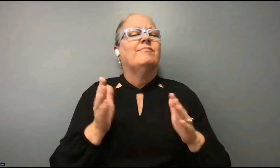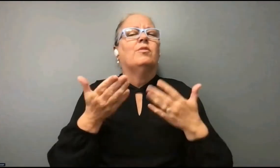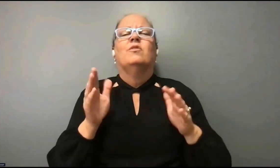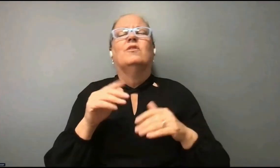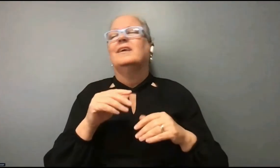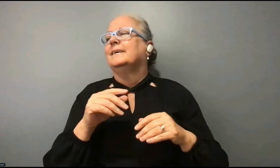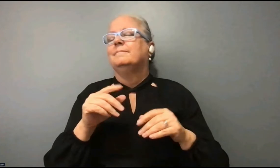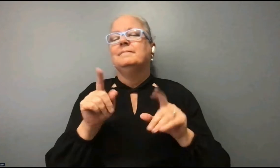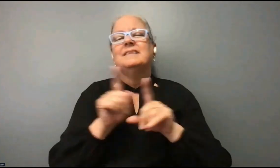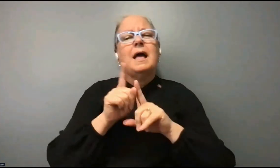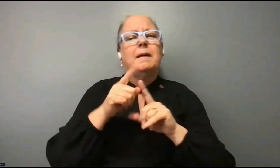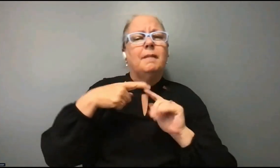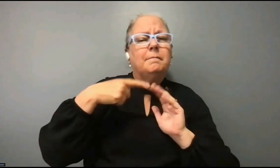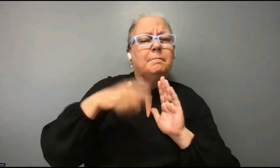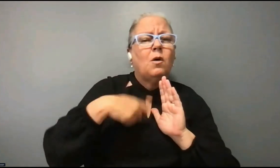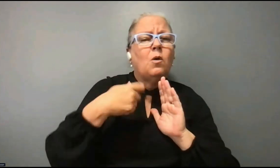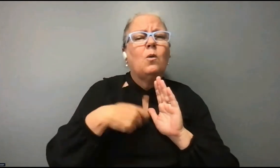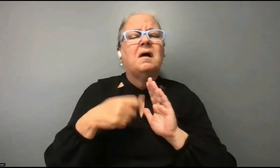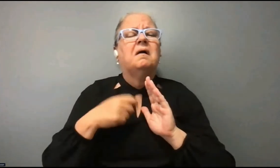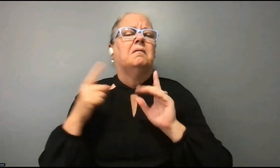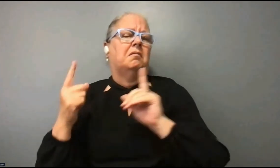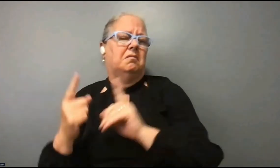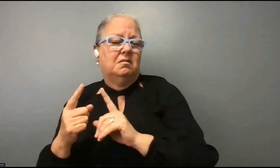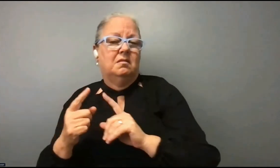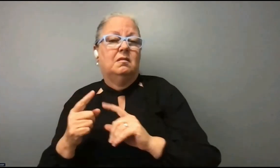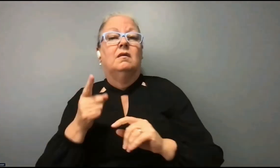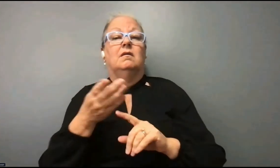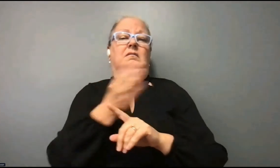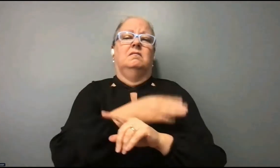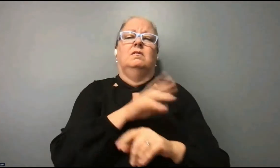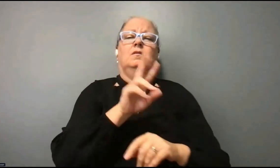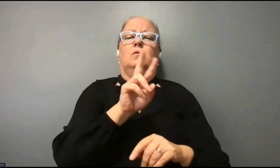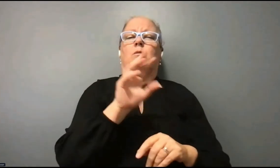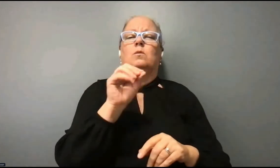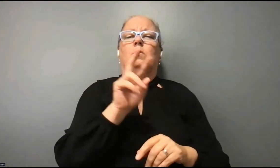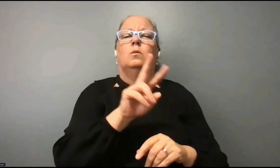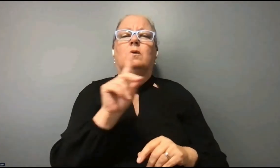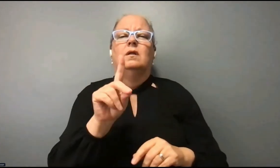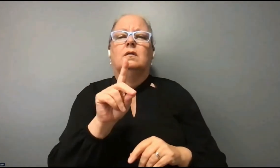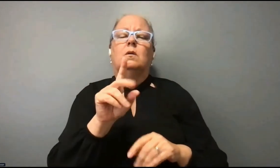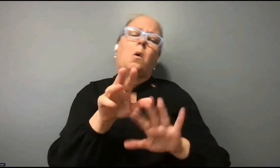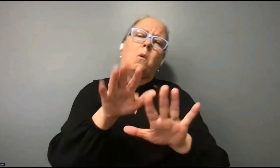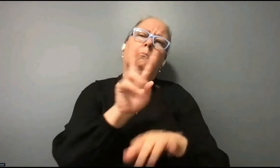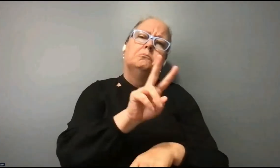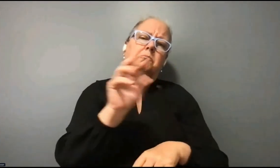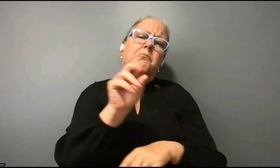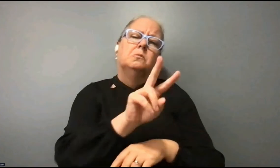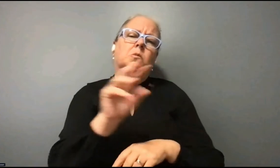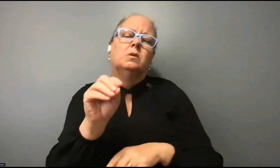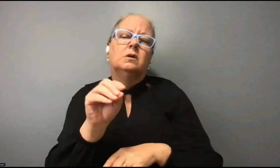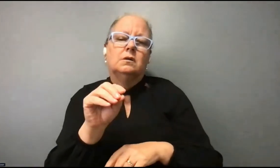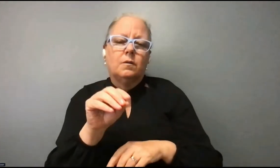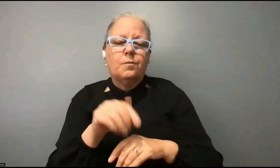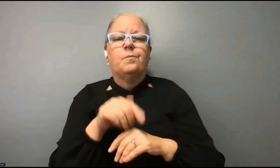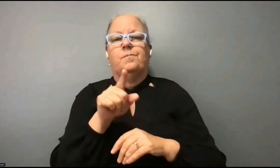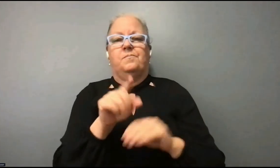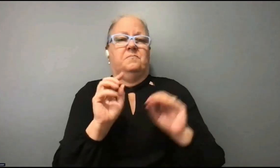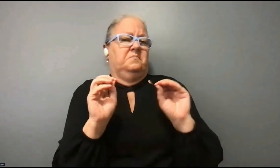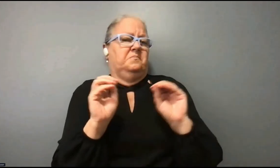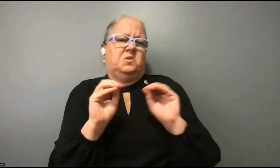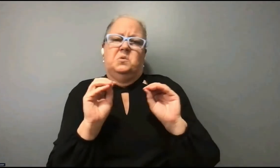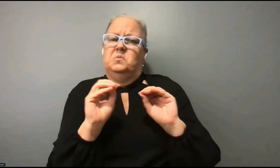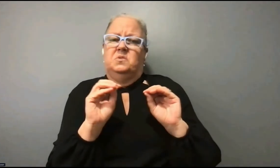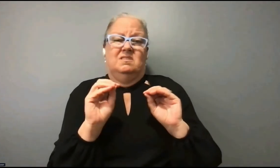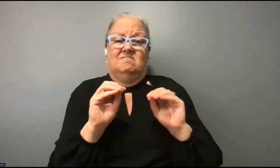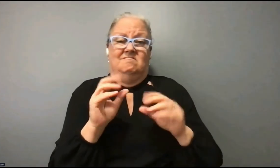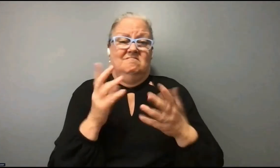that time. Before 2021, or 2020, we had not a feedback. We've never had a